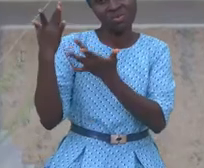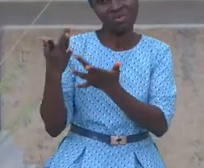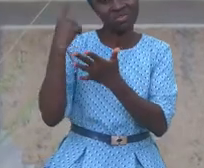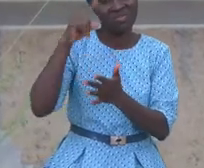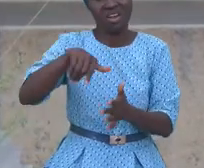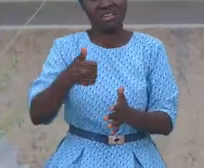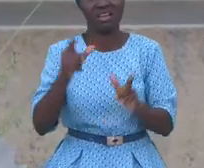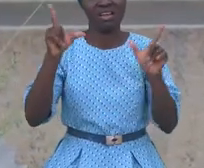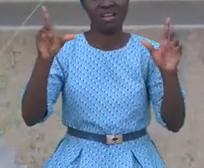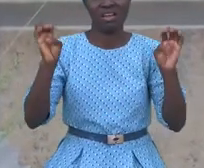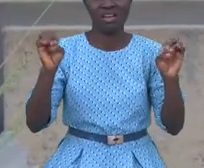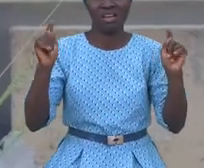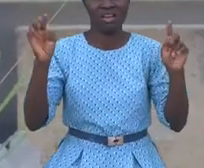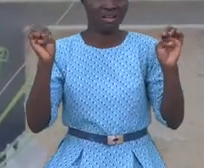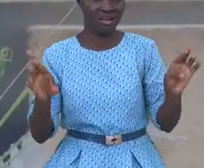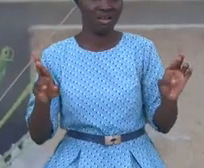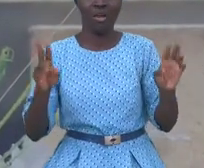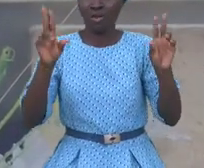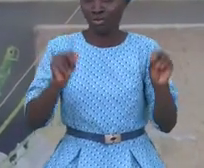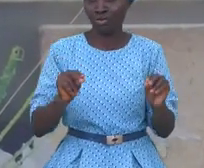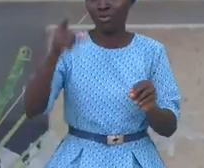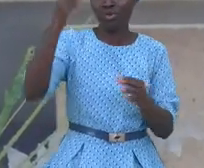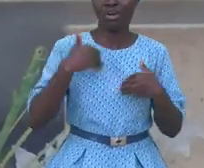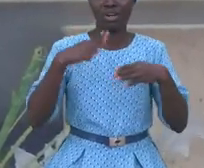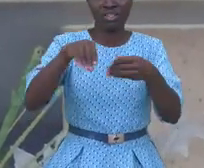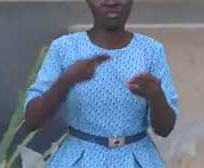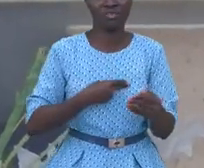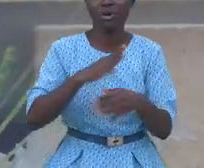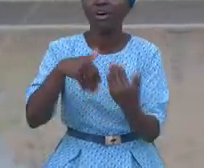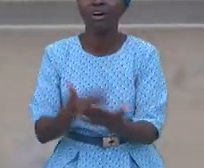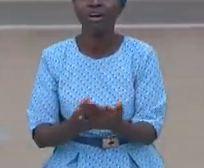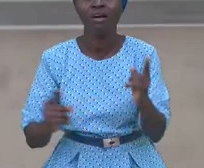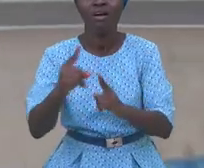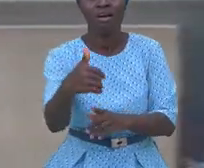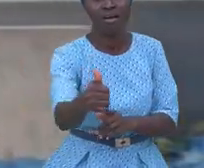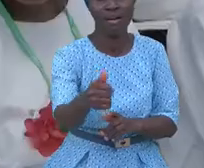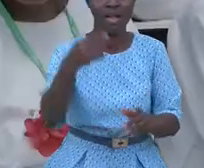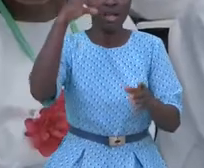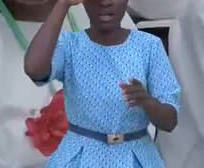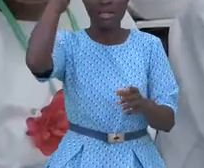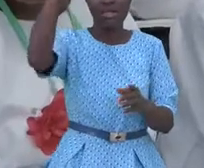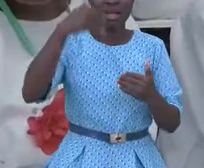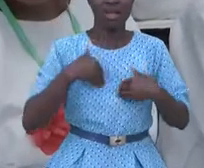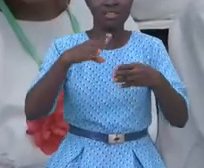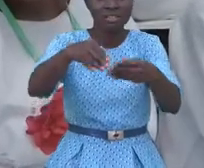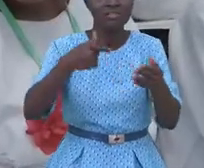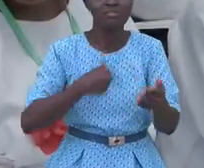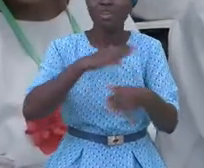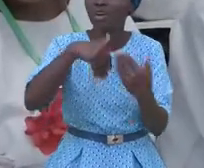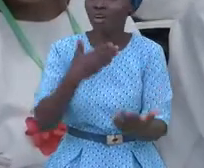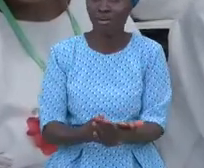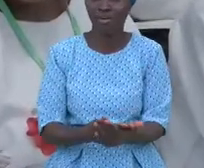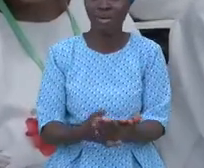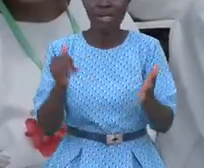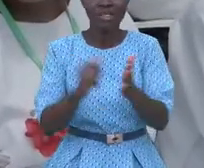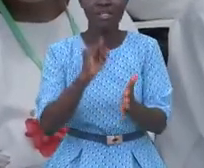given us all. He has given me all. I said, he has given me all. Look at it. That's what it